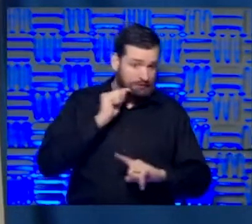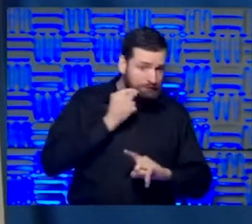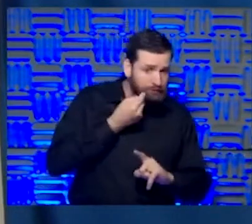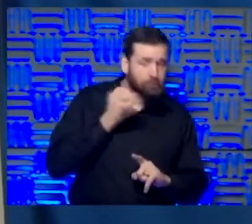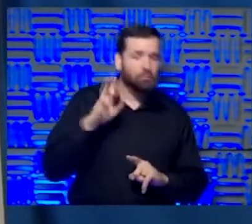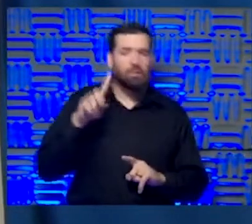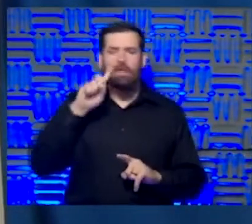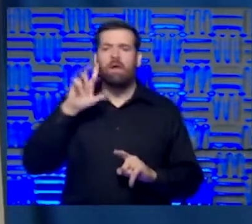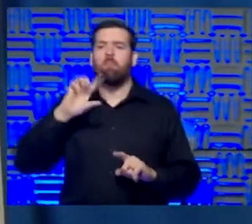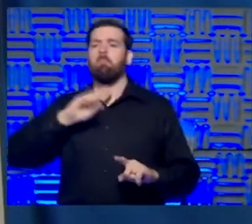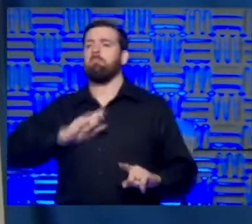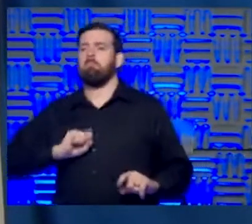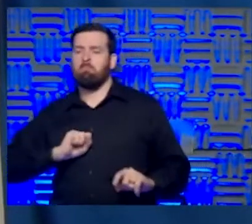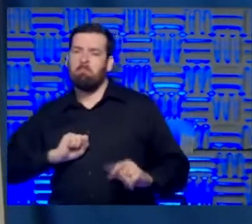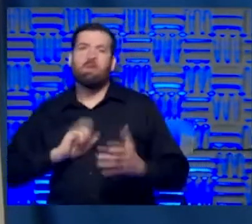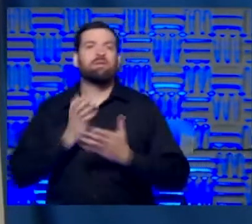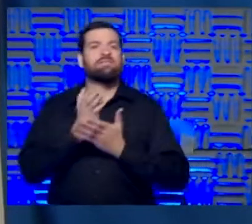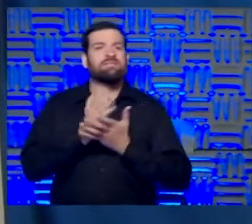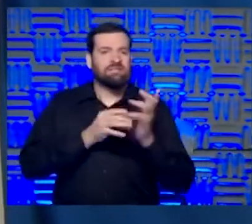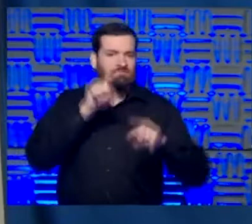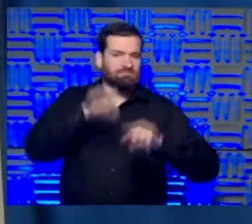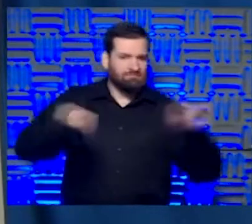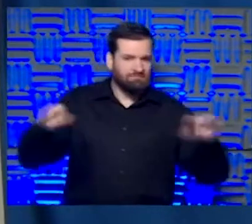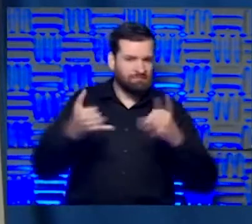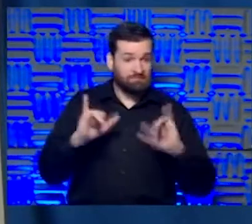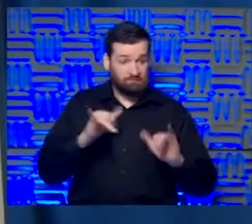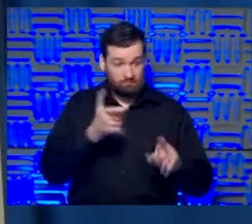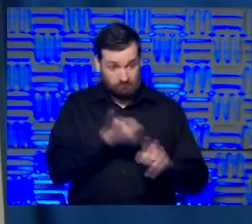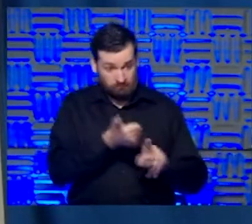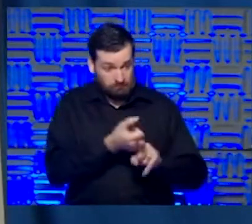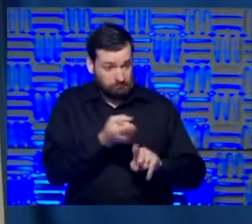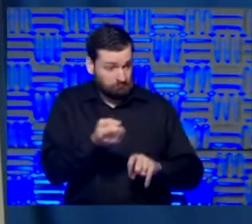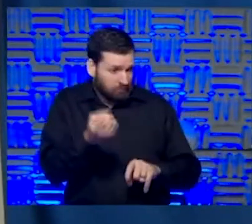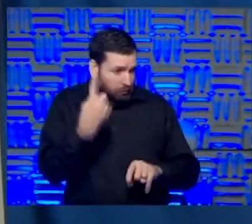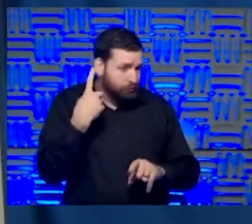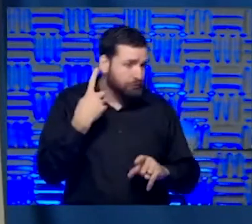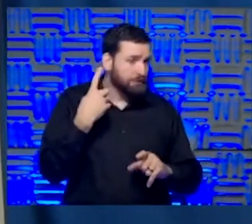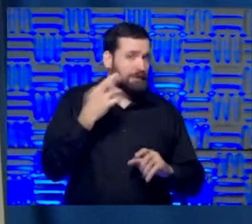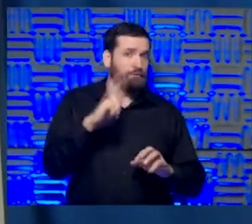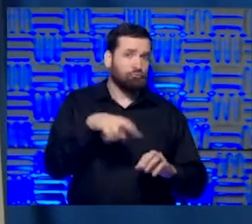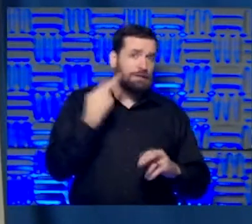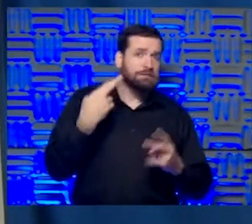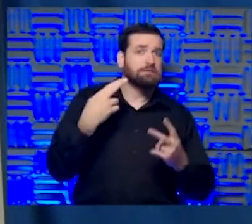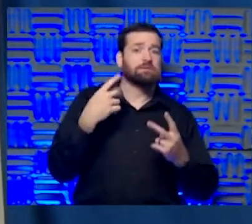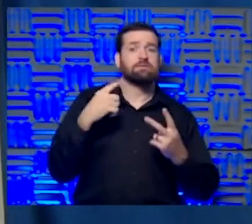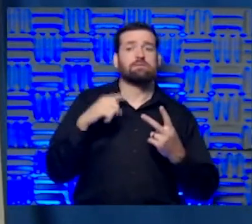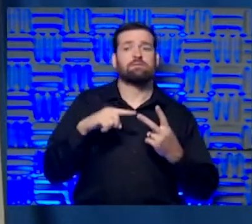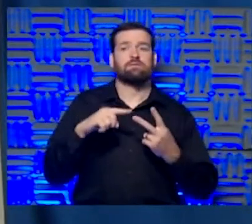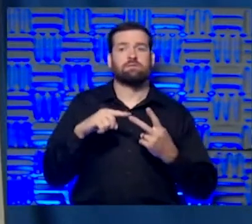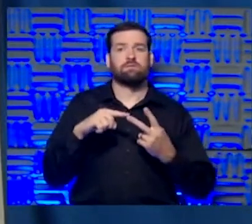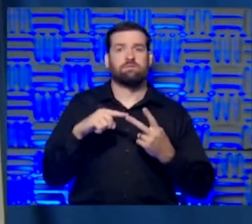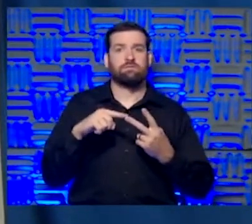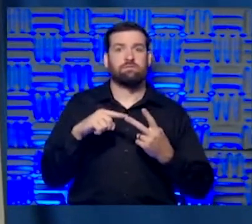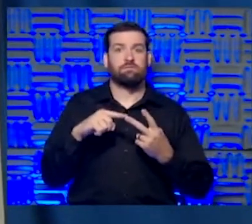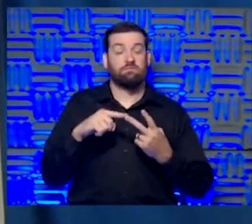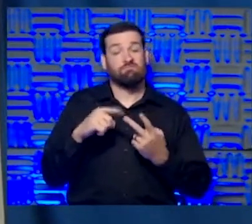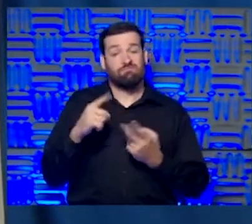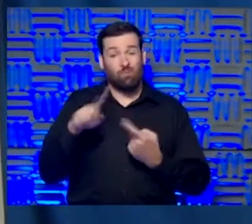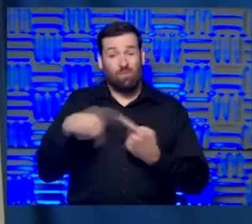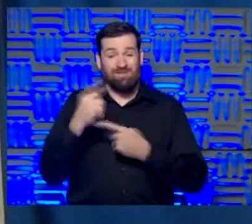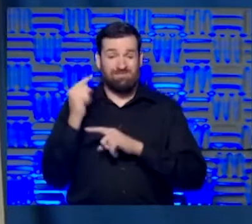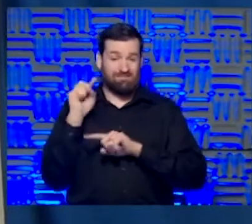still some variation in that. So are they taking it seriously and understand the risks that they bring by coming into your